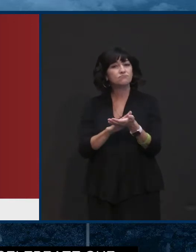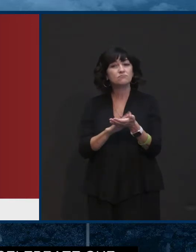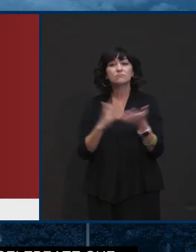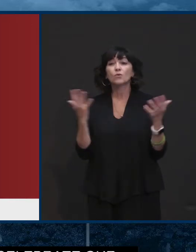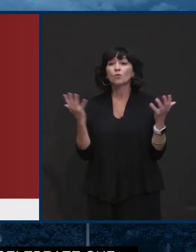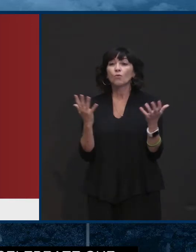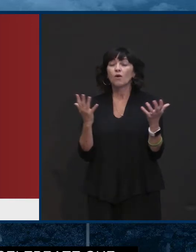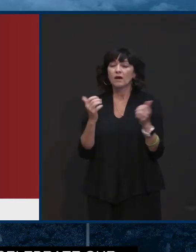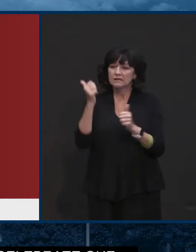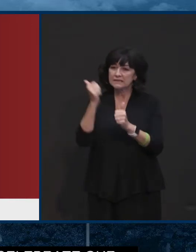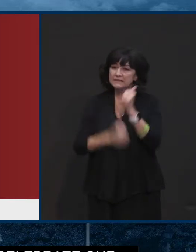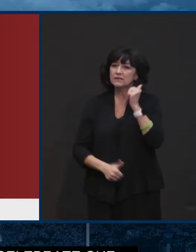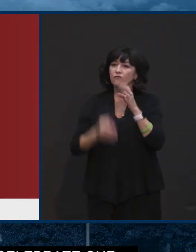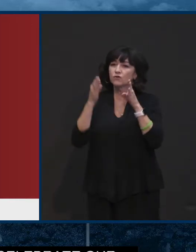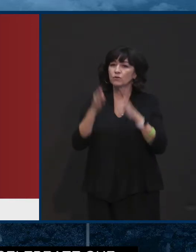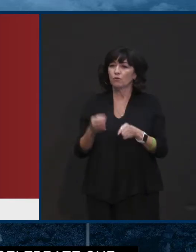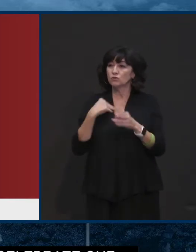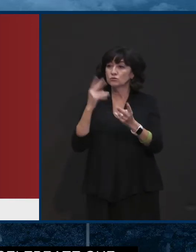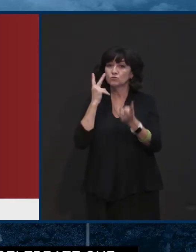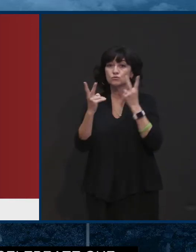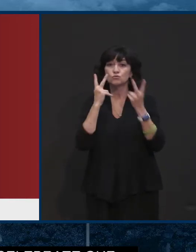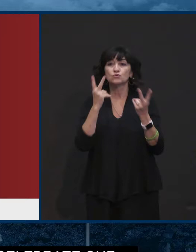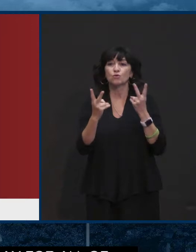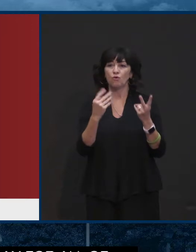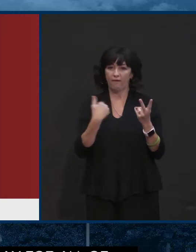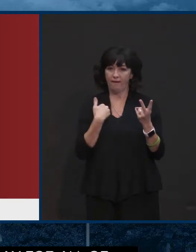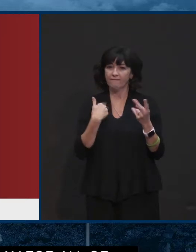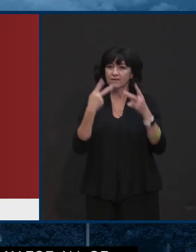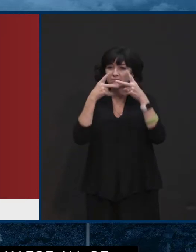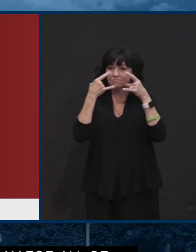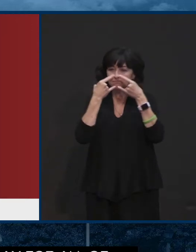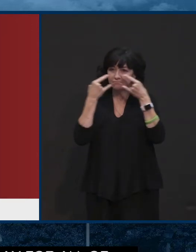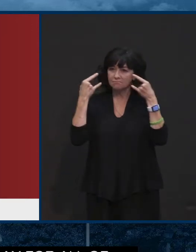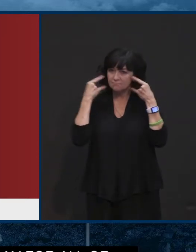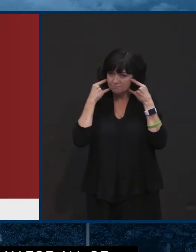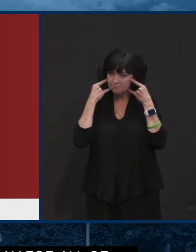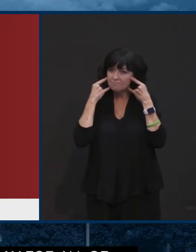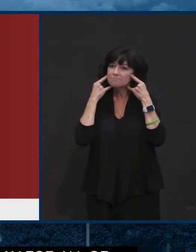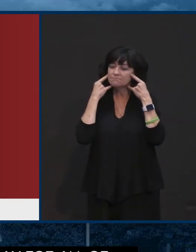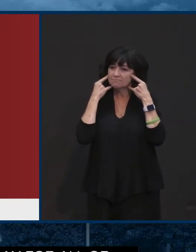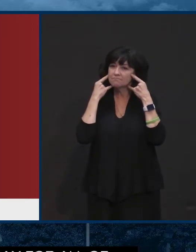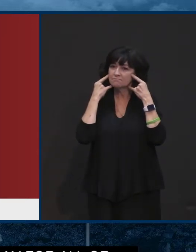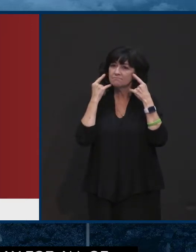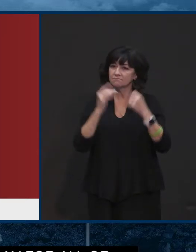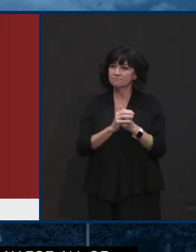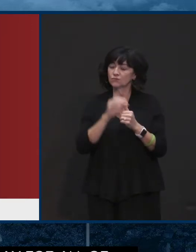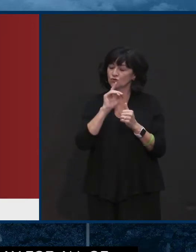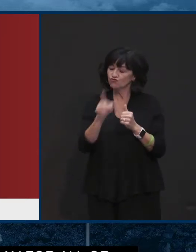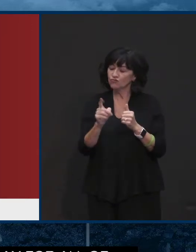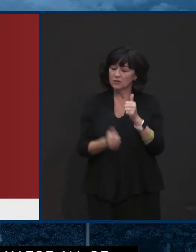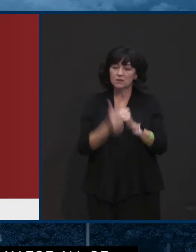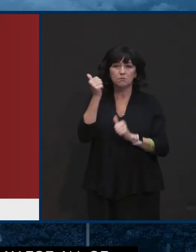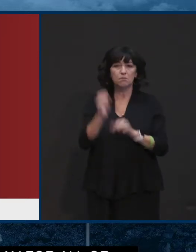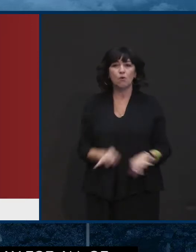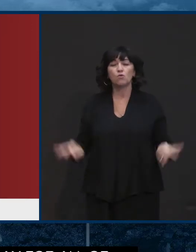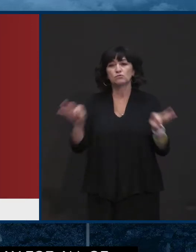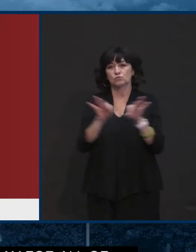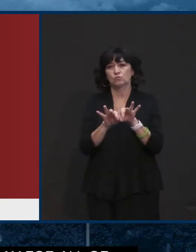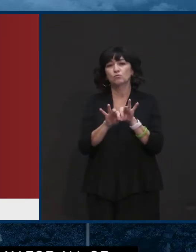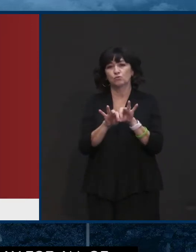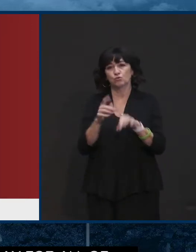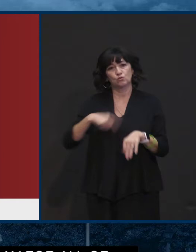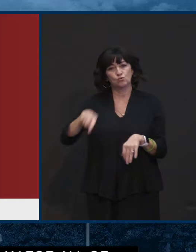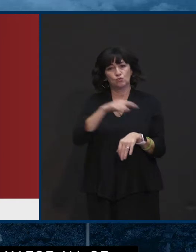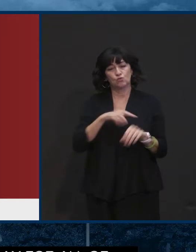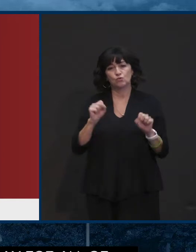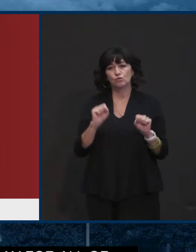mask. And I think that's really important. It's important because it's the most important thing that we can all do to